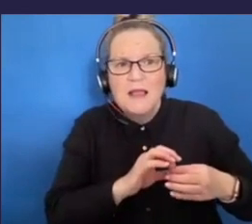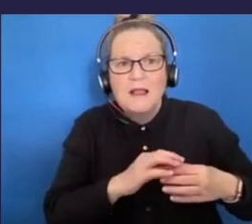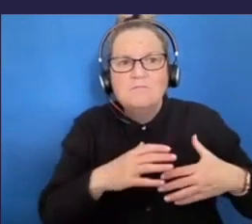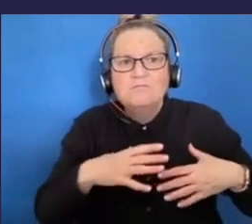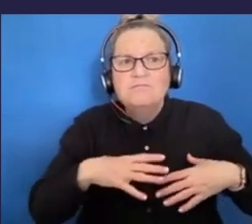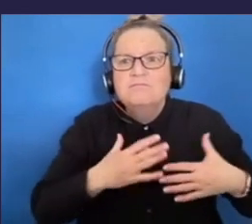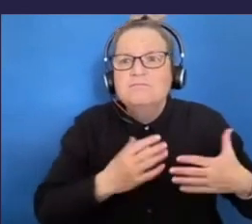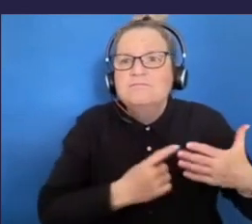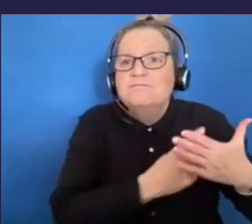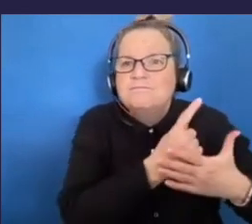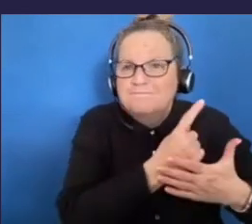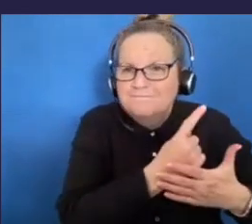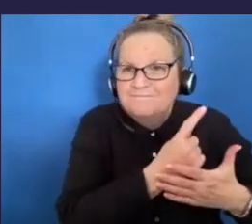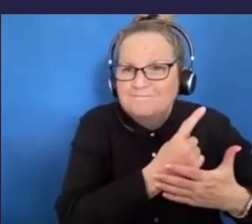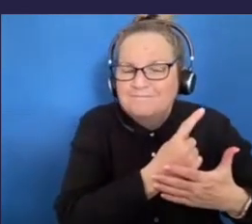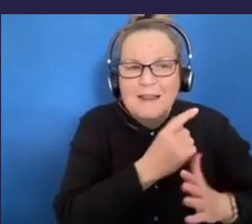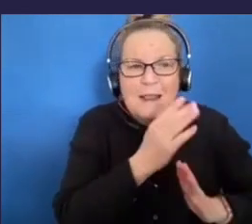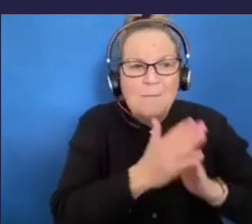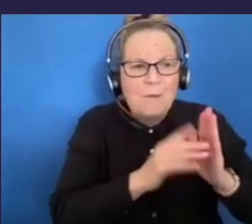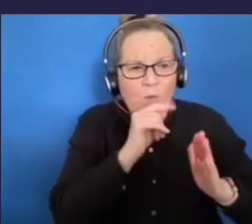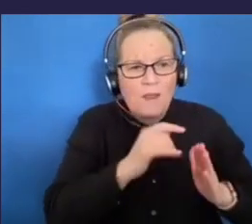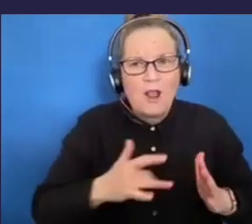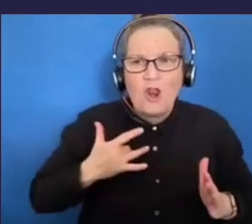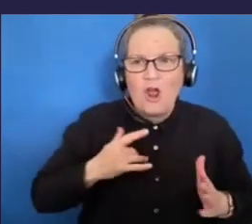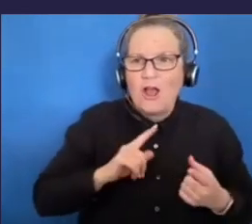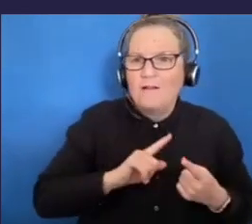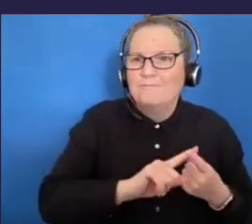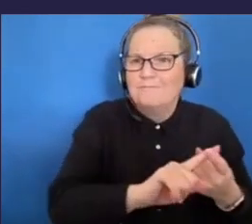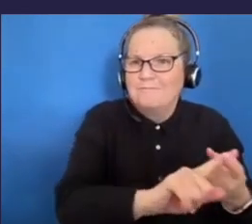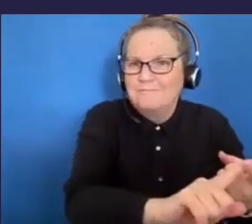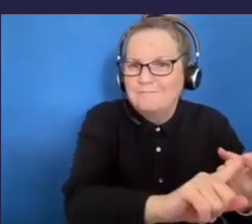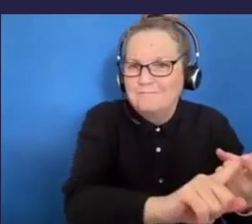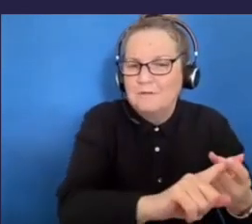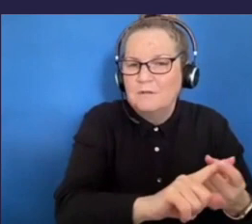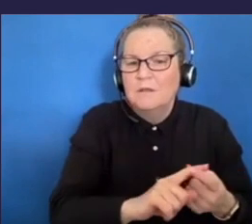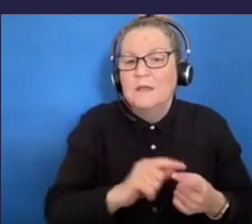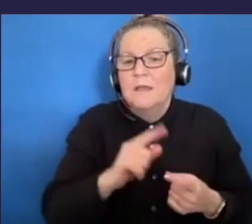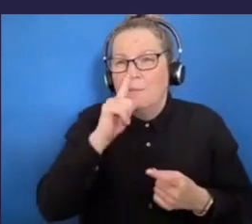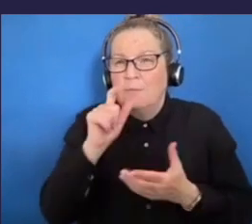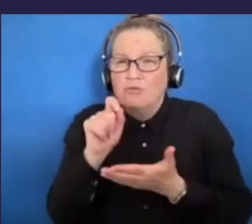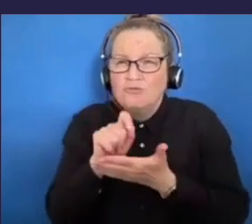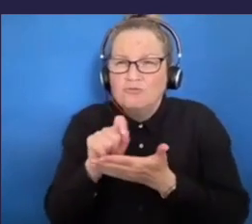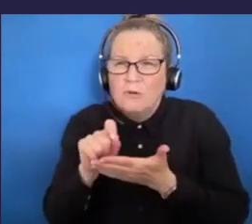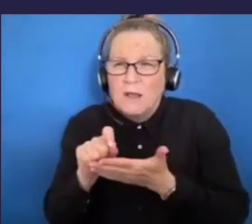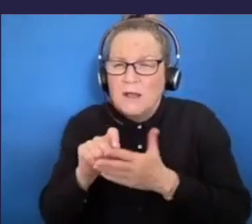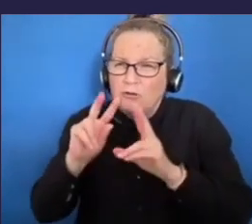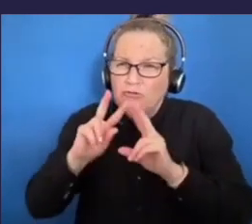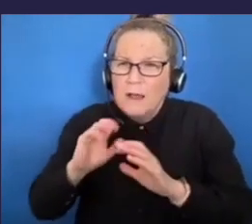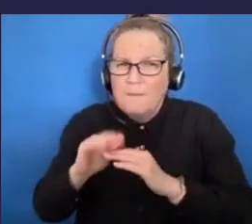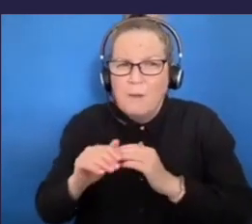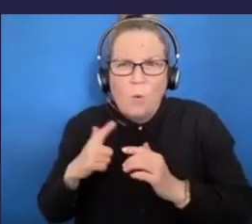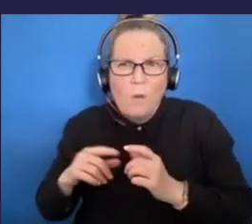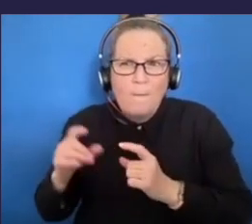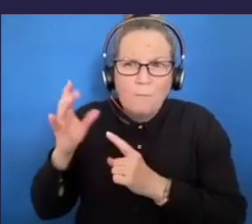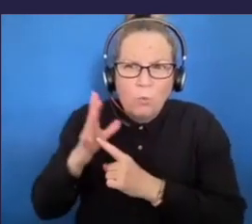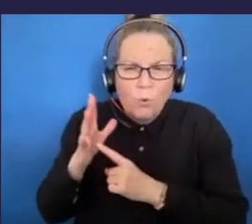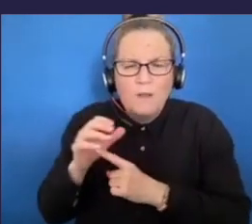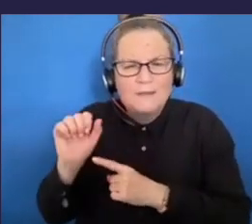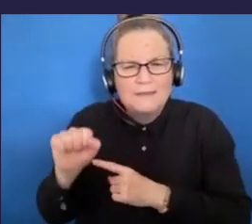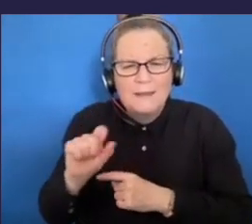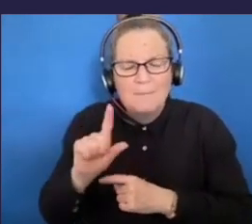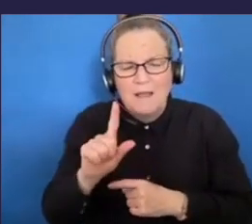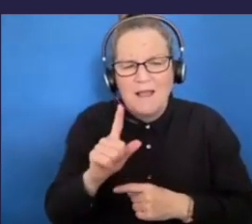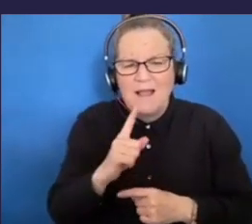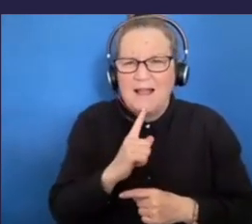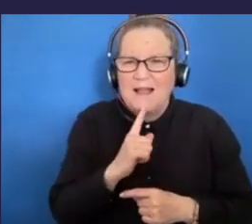It's life-sustaining for us. So there's lots of people who write about how important, why this is important and so on, but I start with